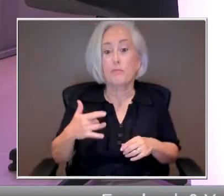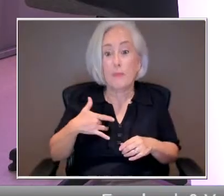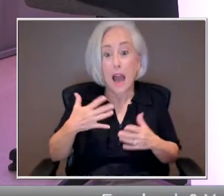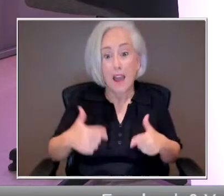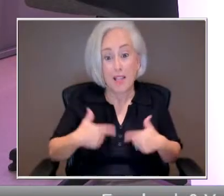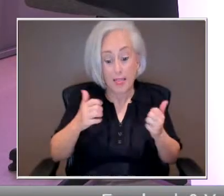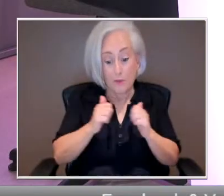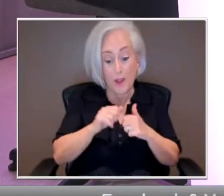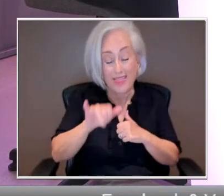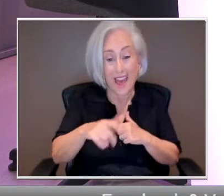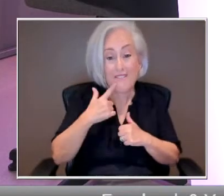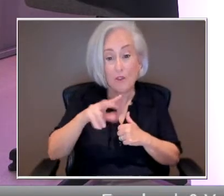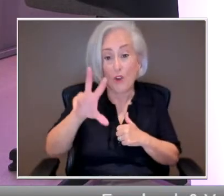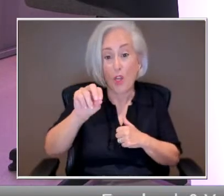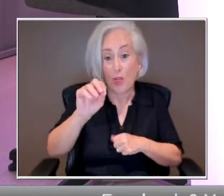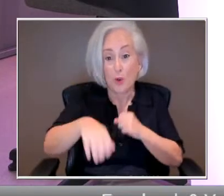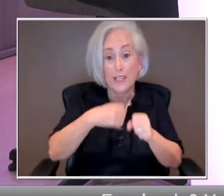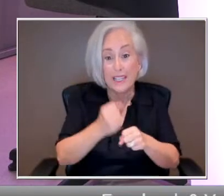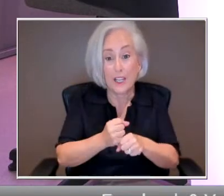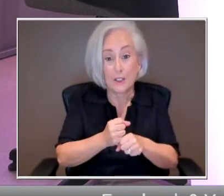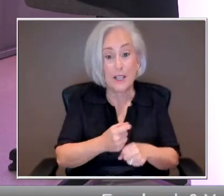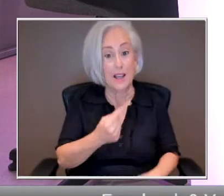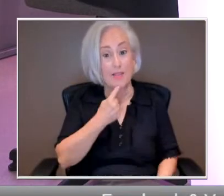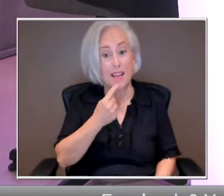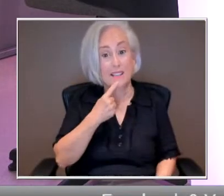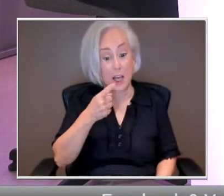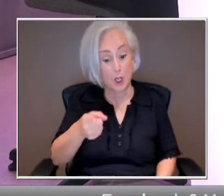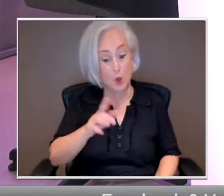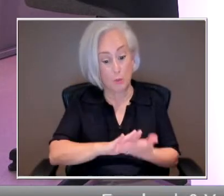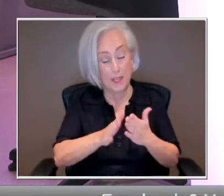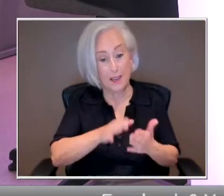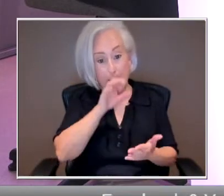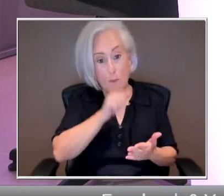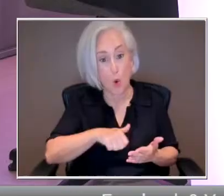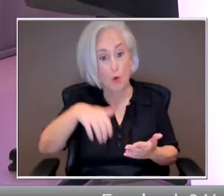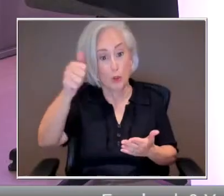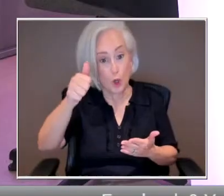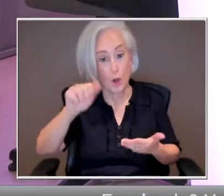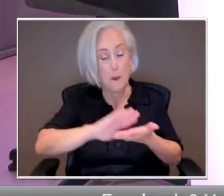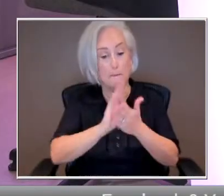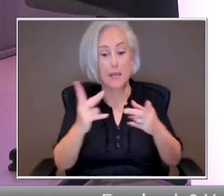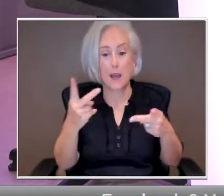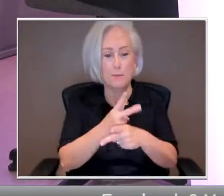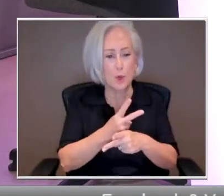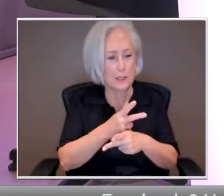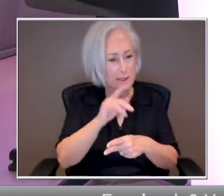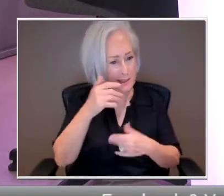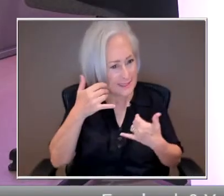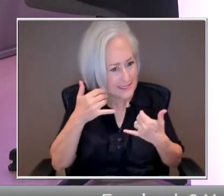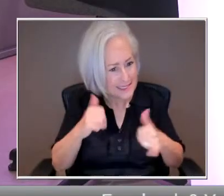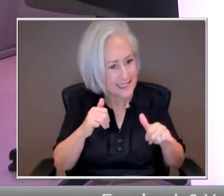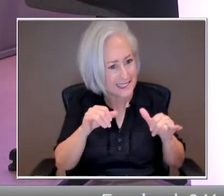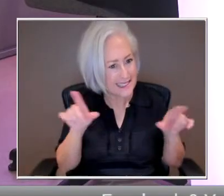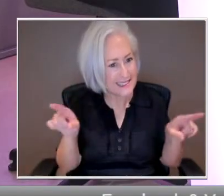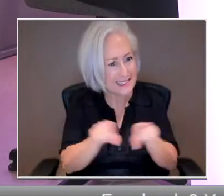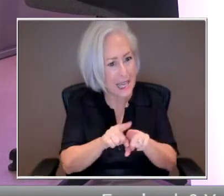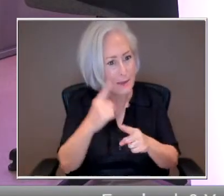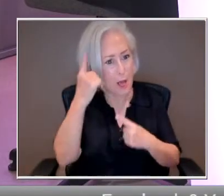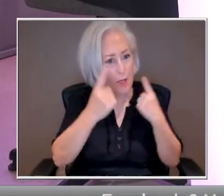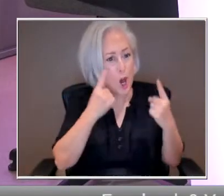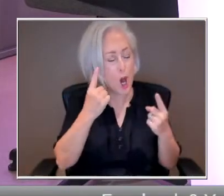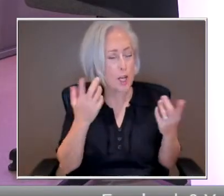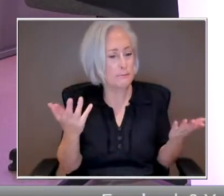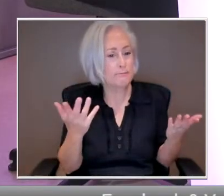and they told me it got worse the older you got. Is that still common thinking? Lucas, what does your experience with patients tell